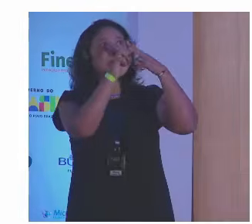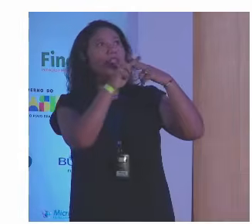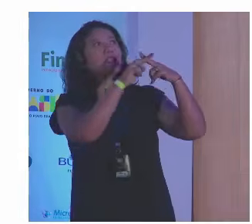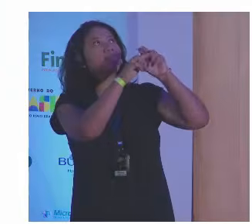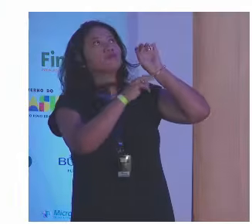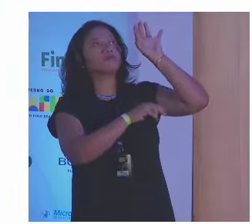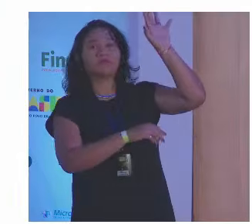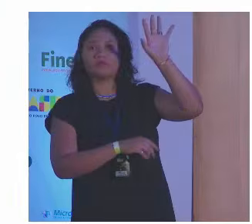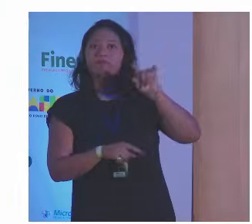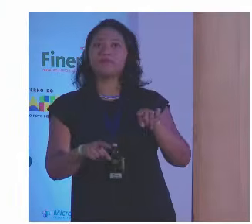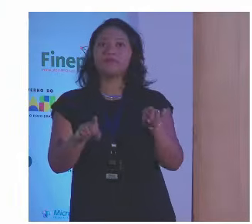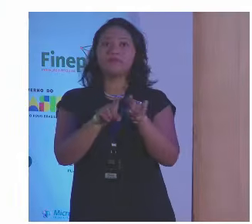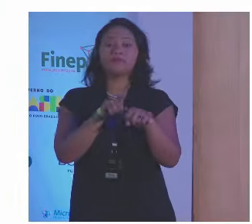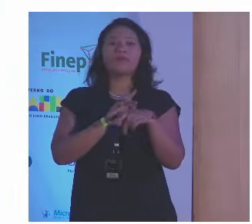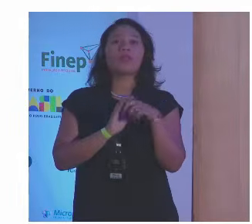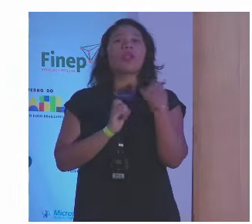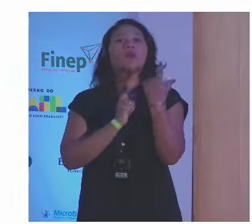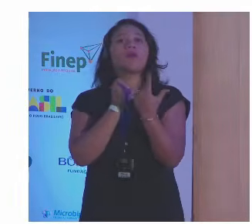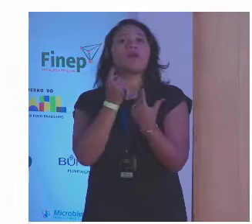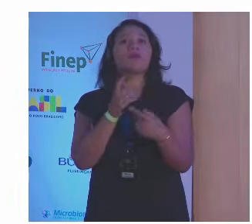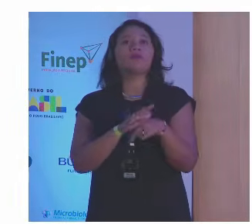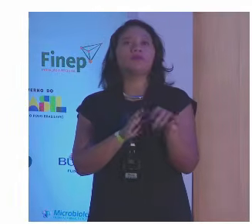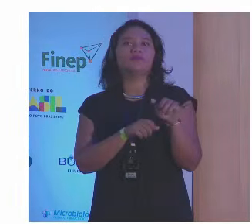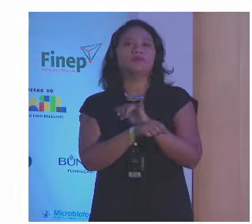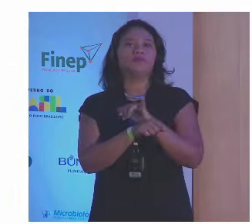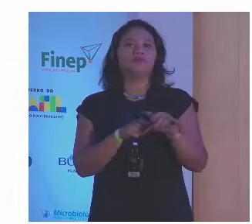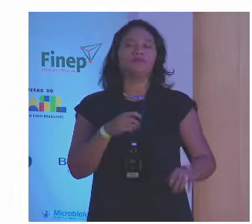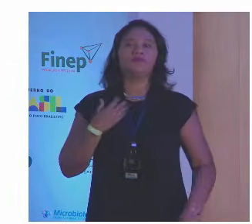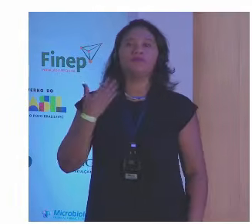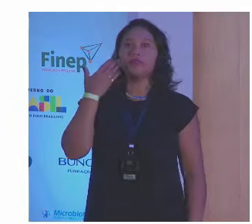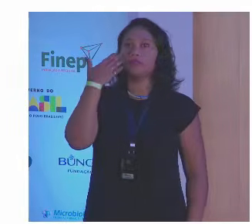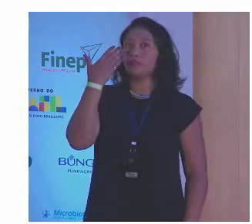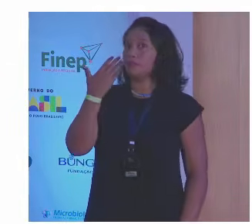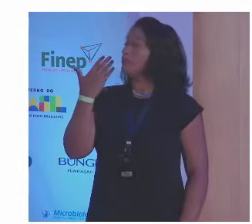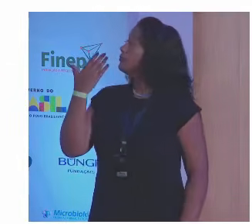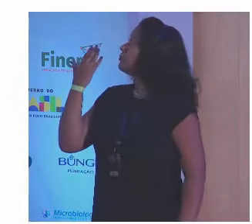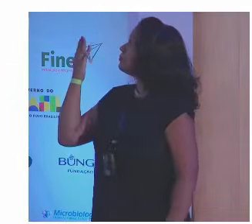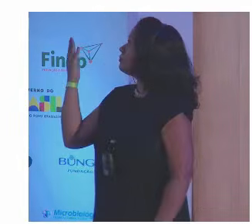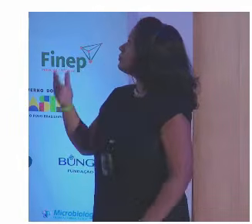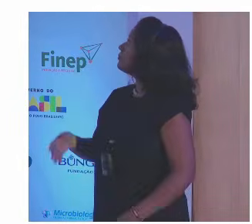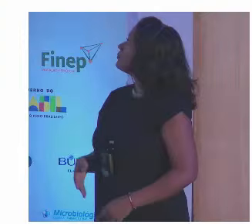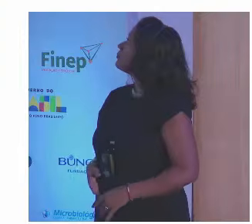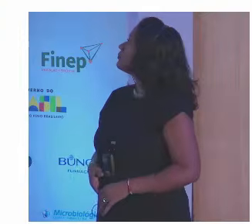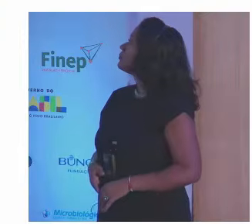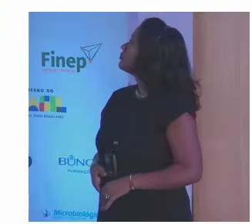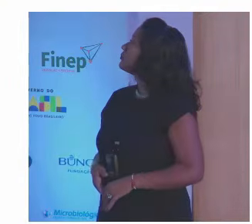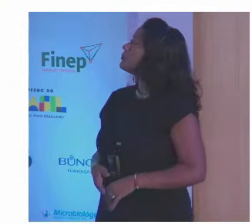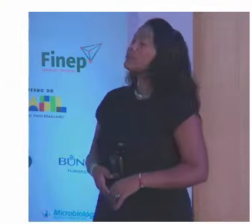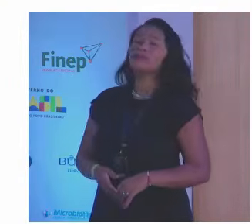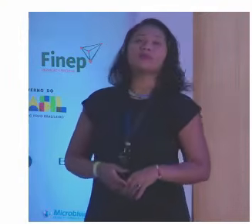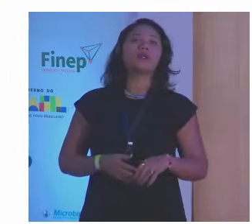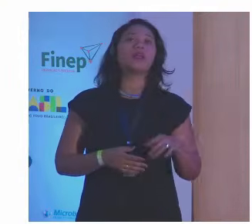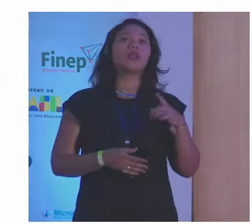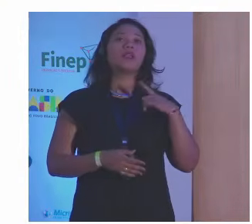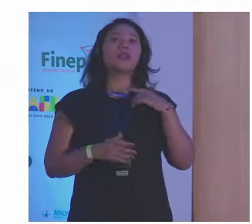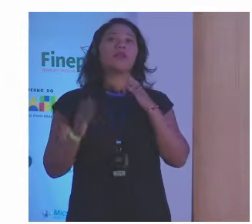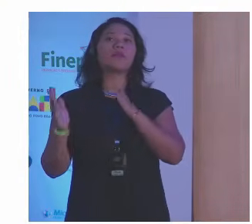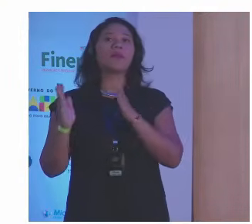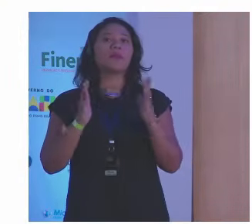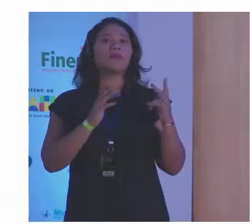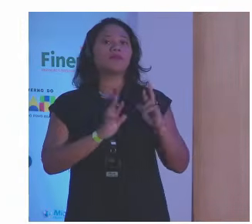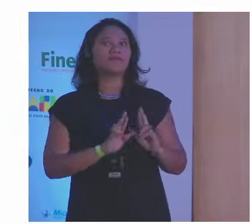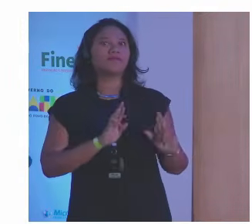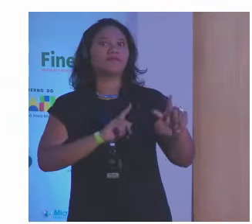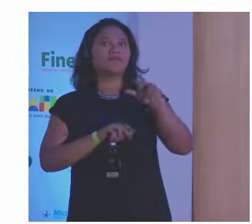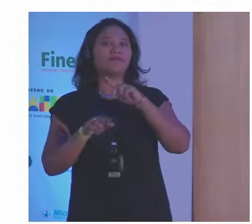tools to have different way of displaying this data. So what we are doing now is that we are reducing all the barriers, preventing